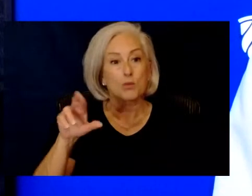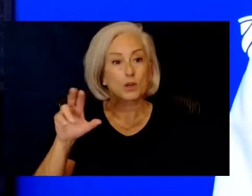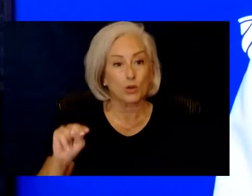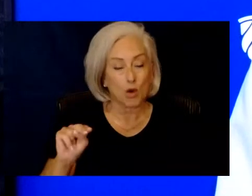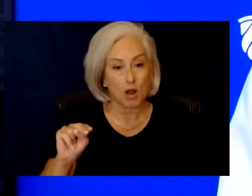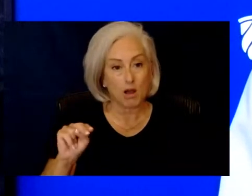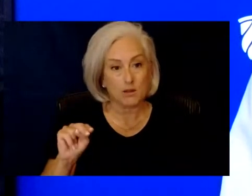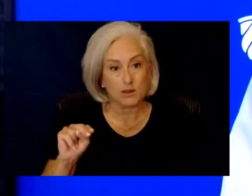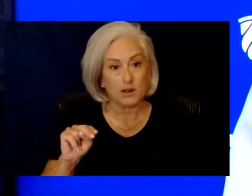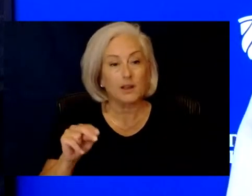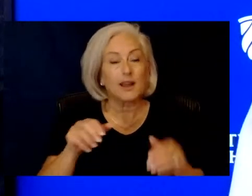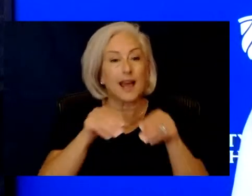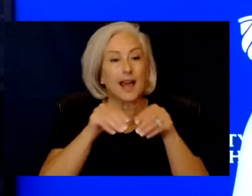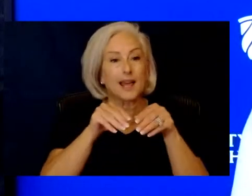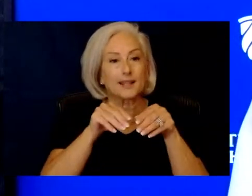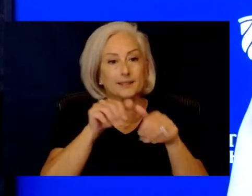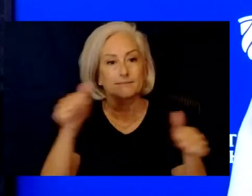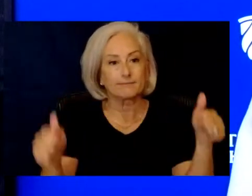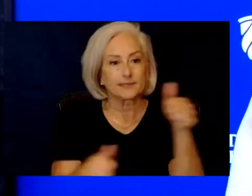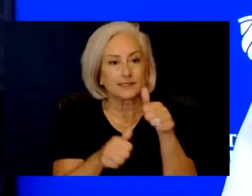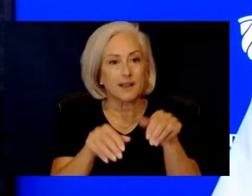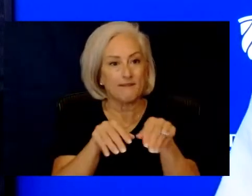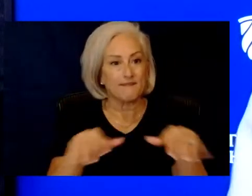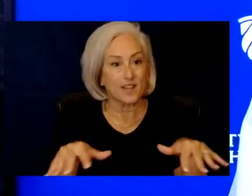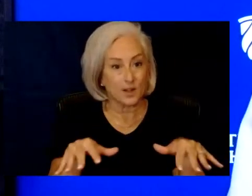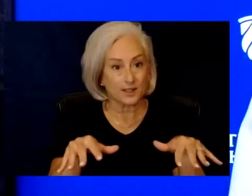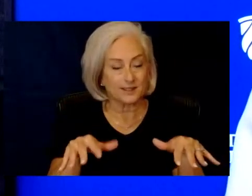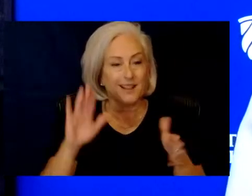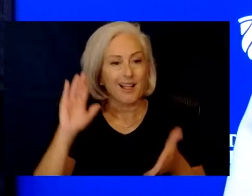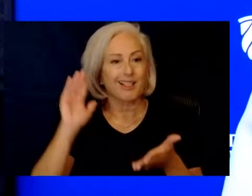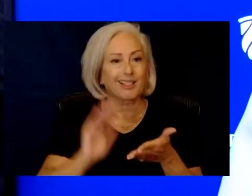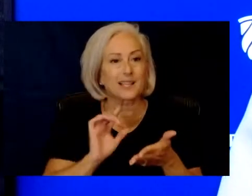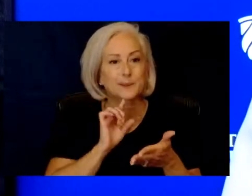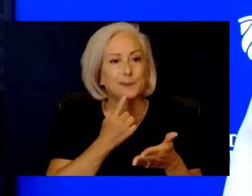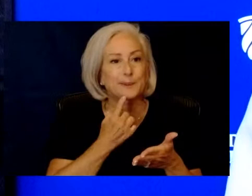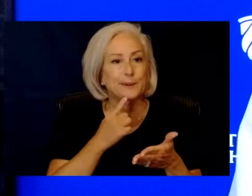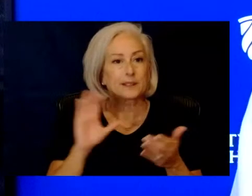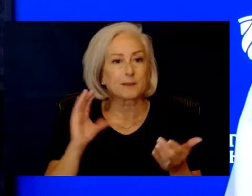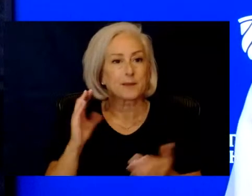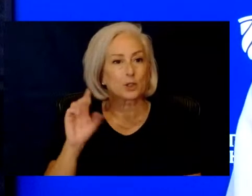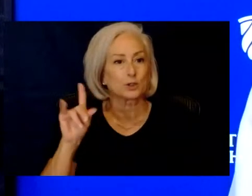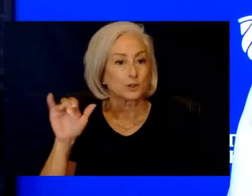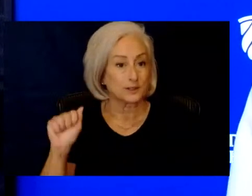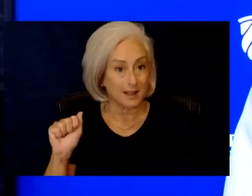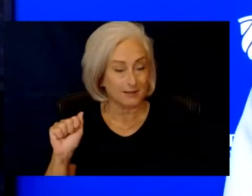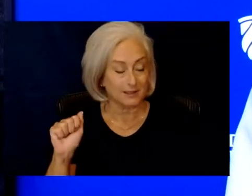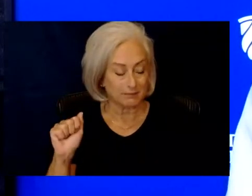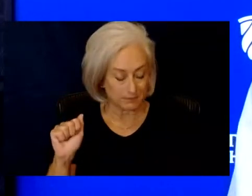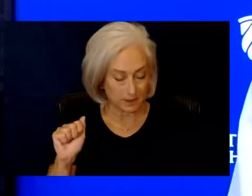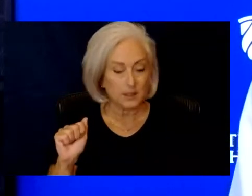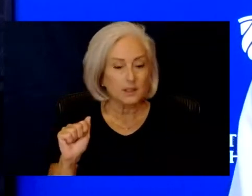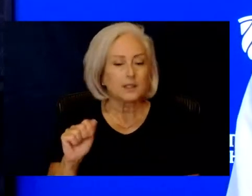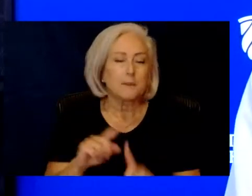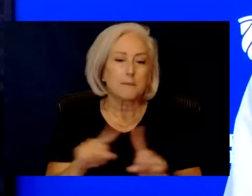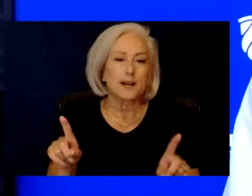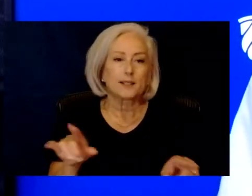less severe than Delta. But again, it's more like that original ancestral strain, which we know could still be severe. However, we have